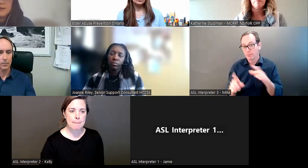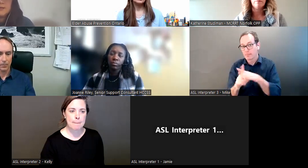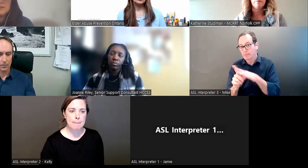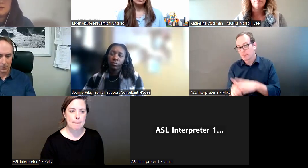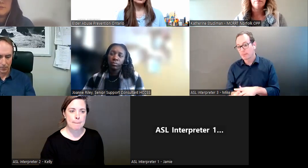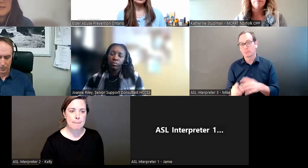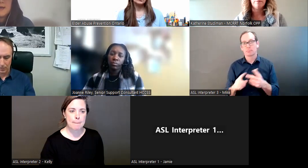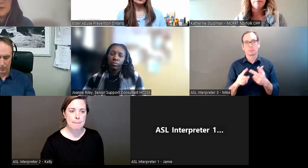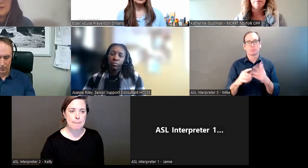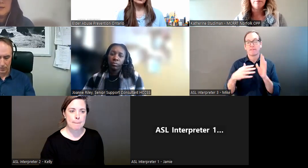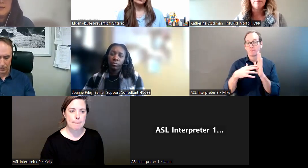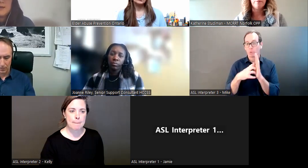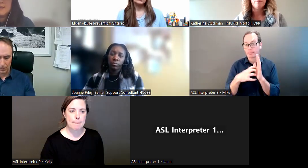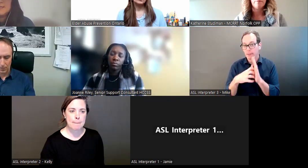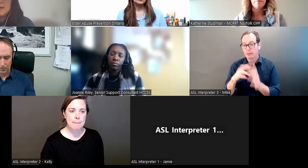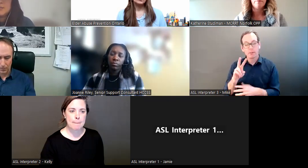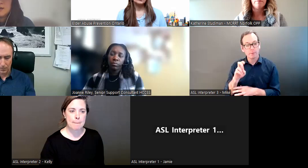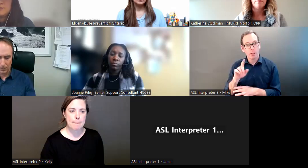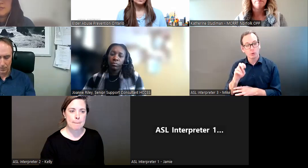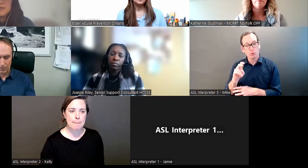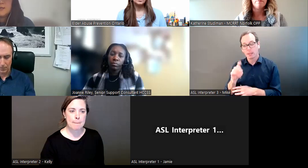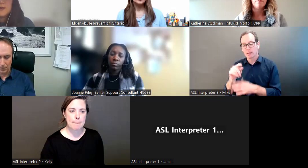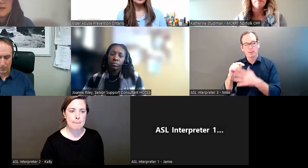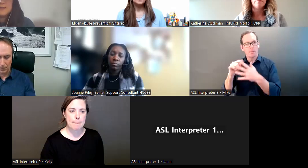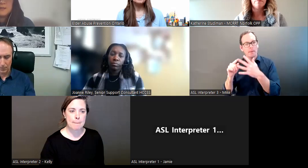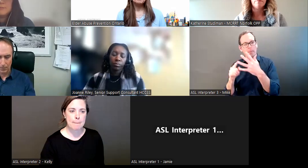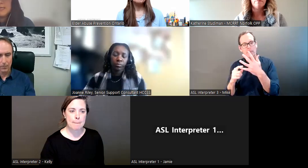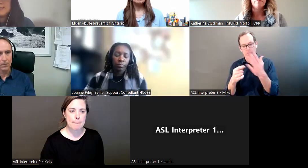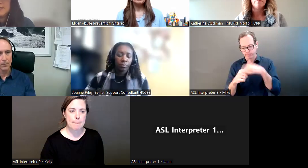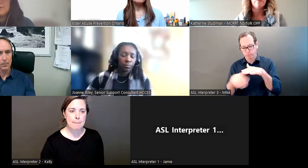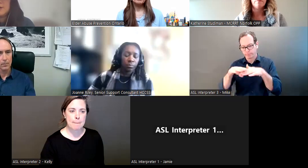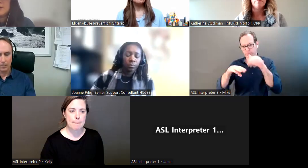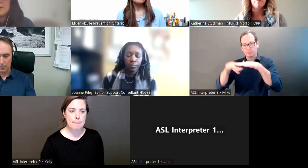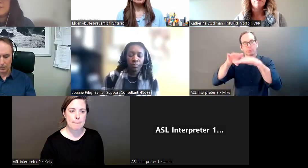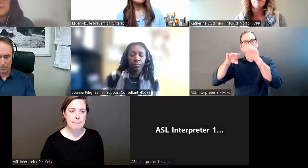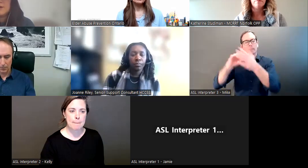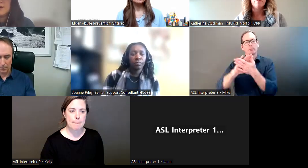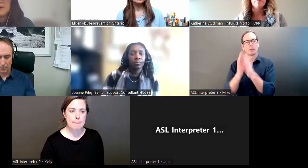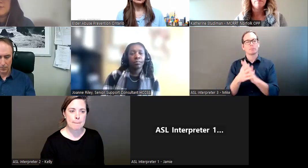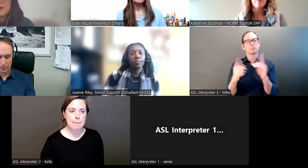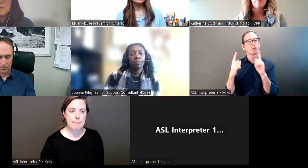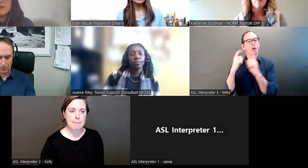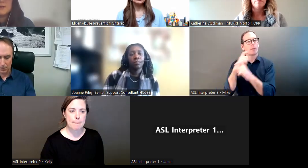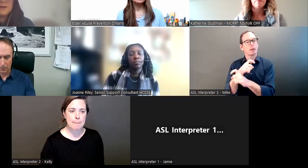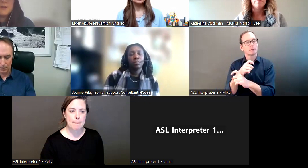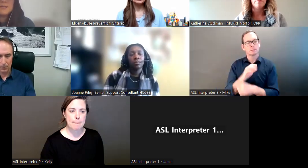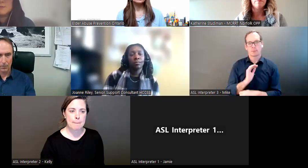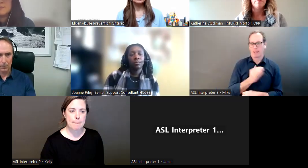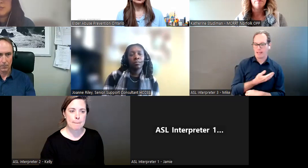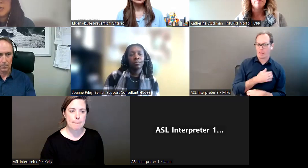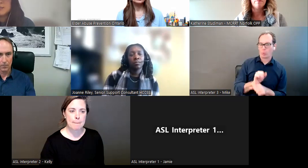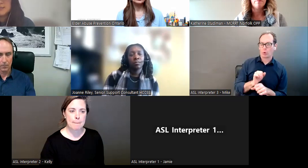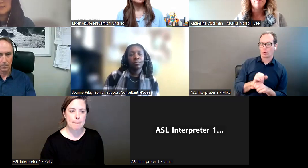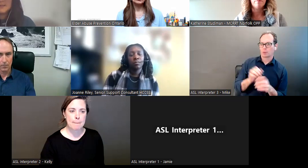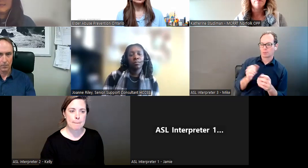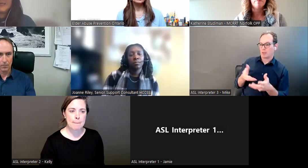there's a lot of things that are always happening at the same time, which I think adds to the complexity of our work and sometimes